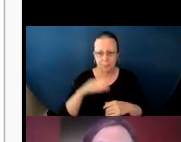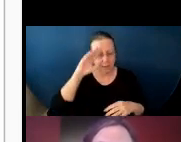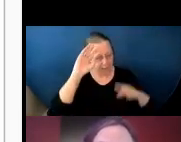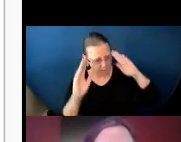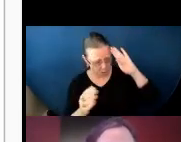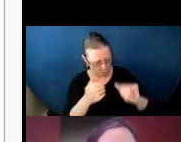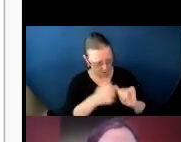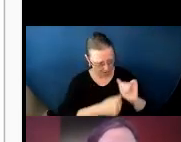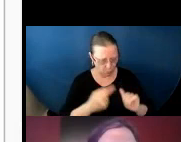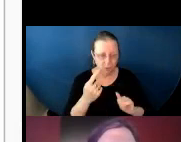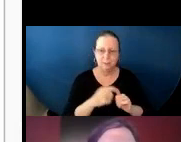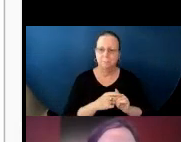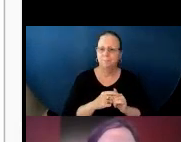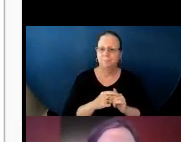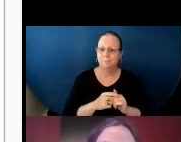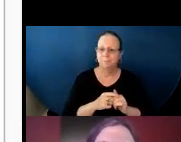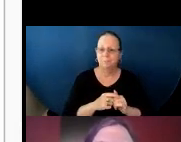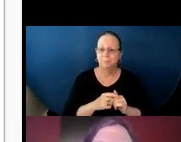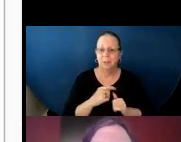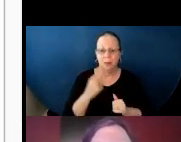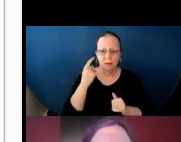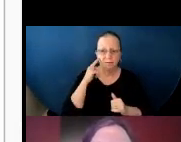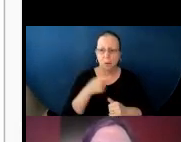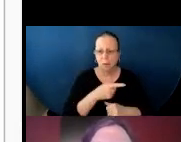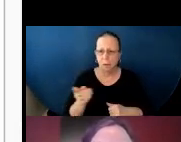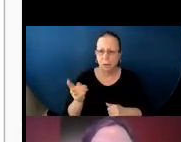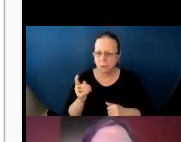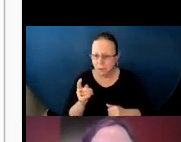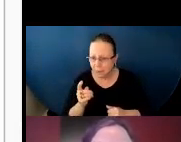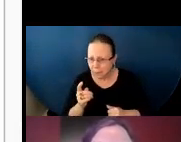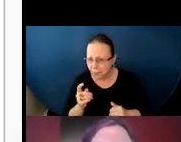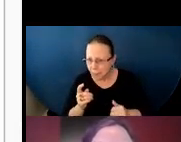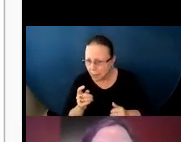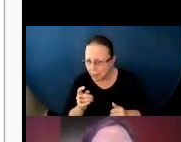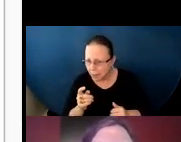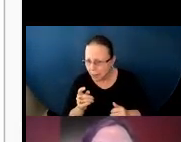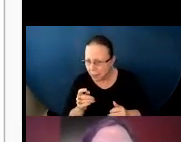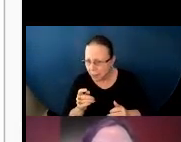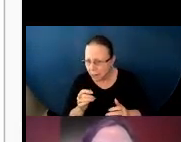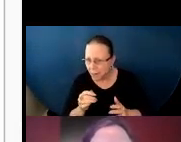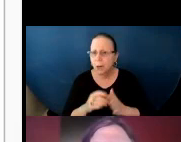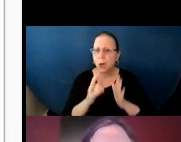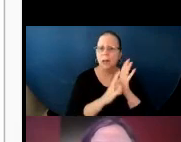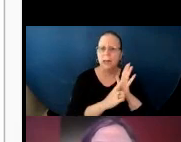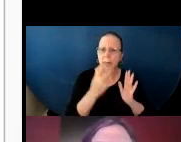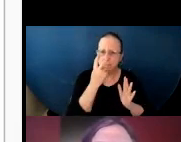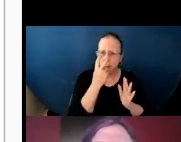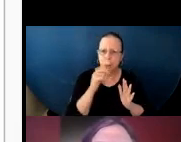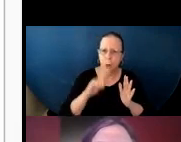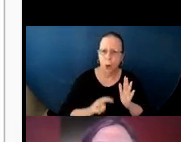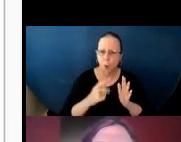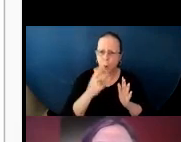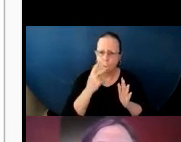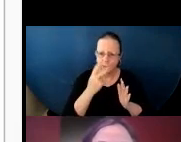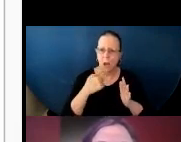everyone. Just for those who are blind, such as myself, or legally blind or low vision, I am an